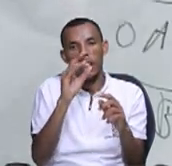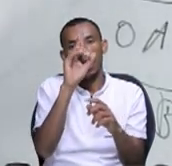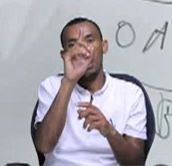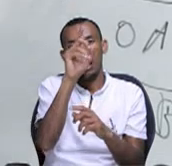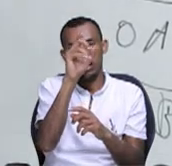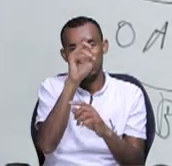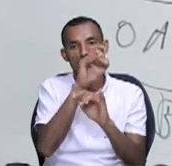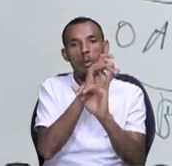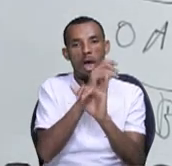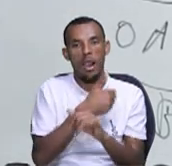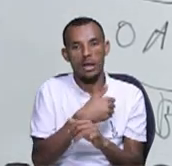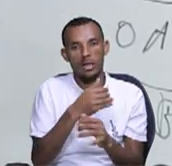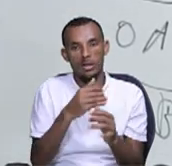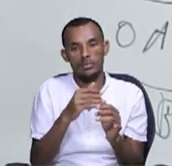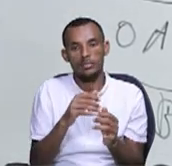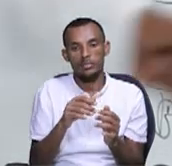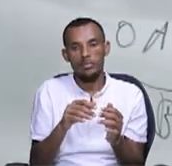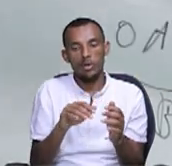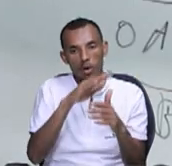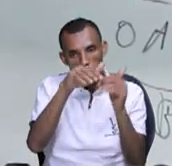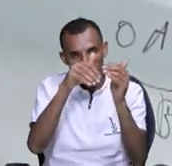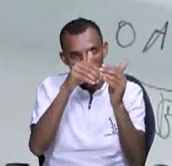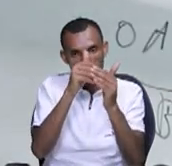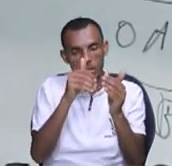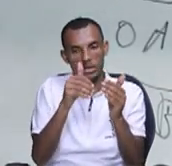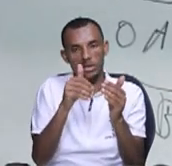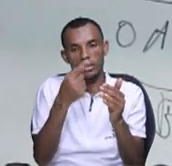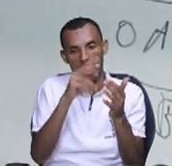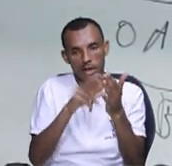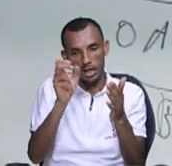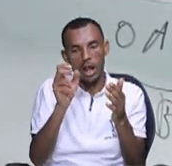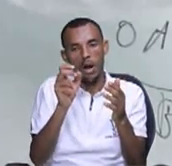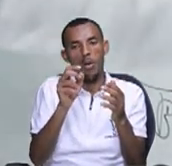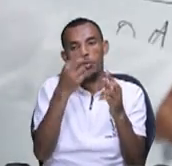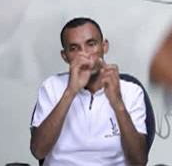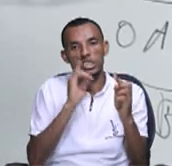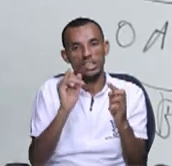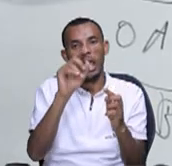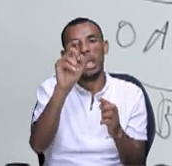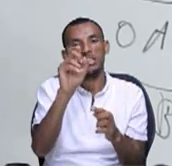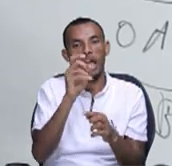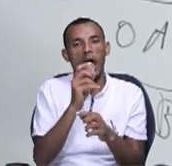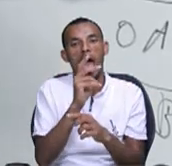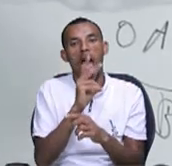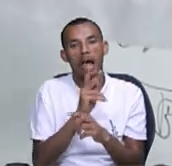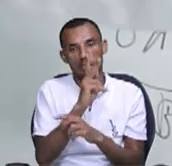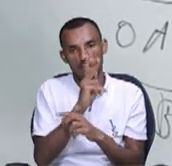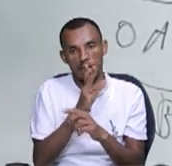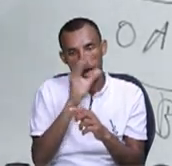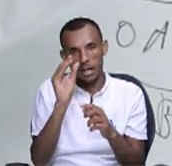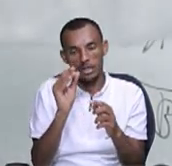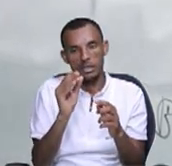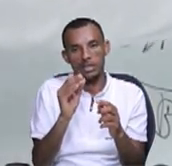Therefore, always in standard position angle, always the initial position is x-axis, and the terminal